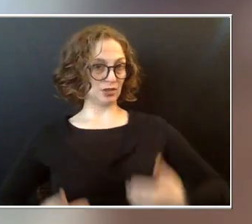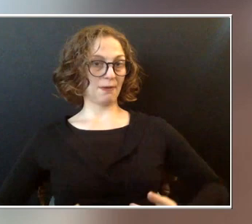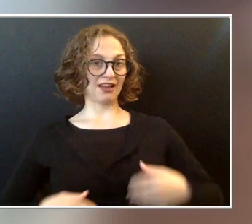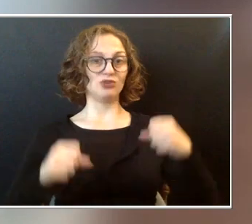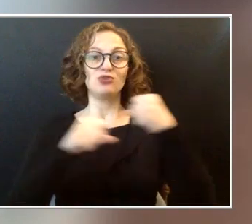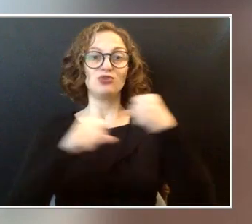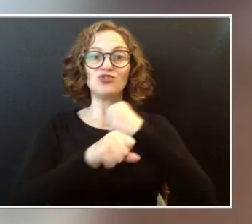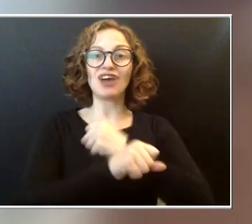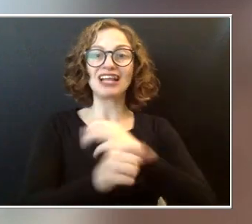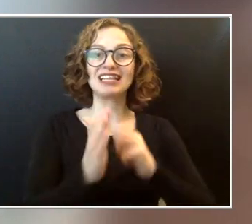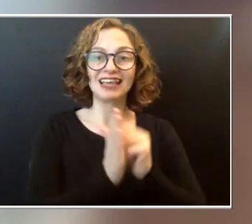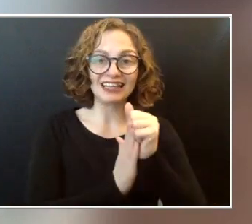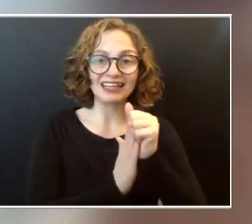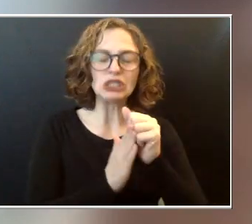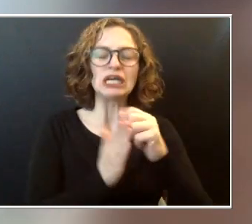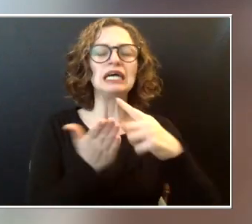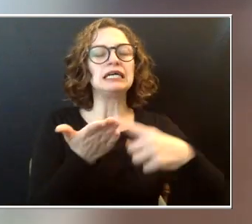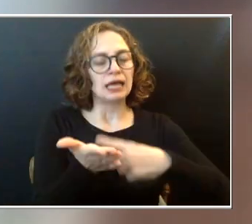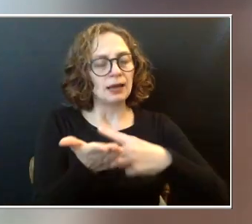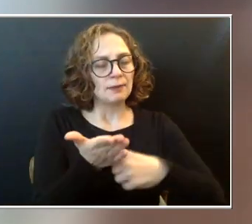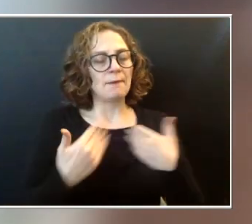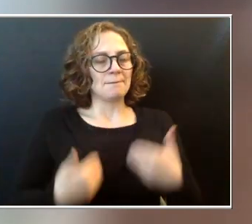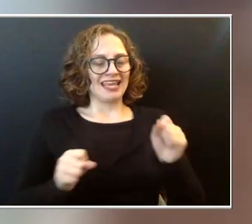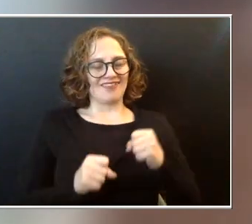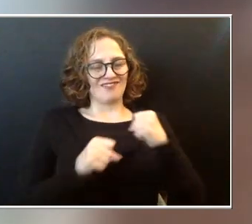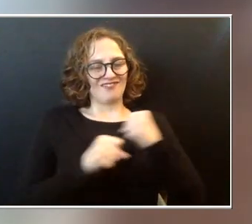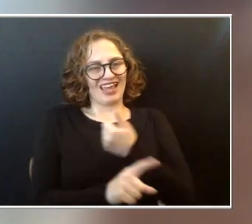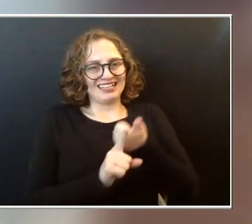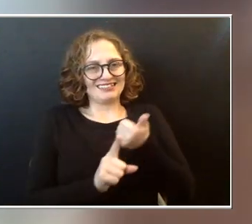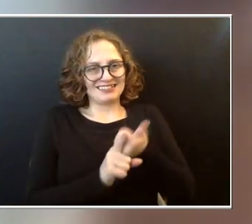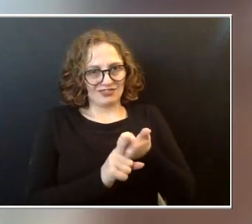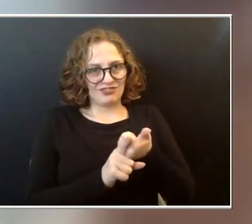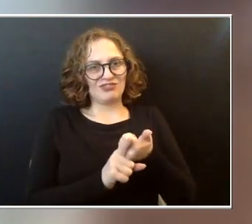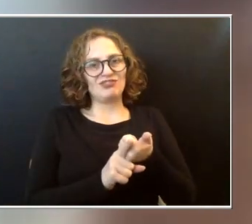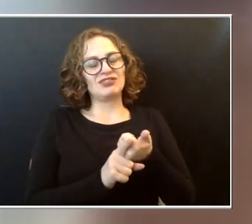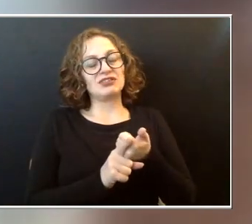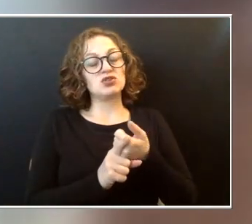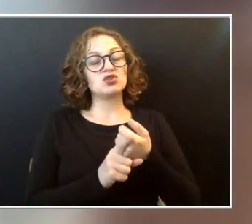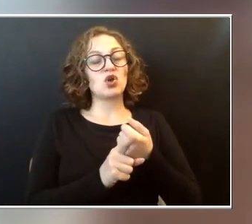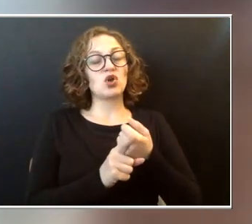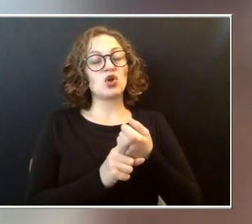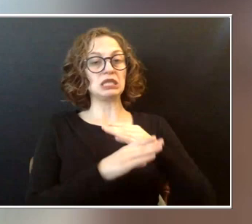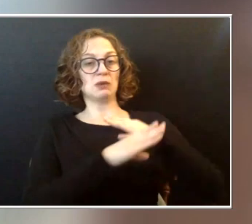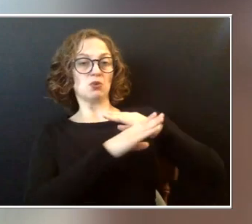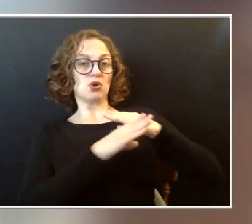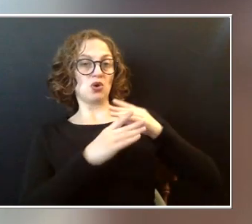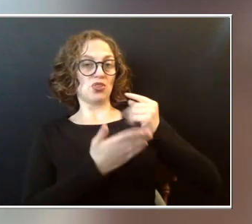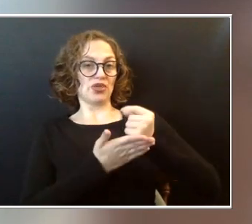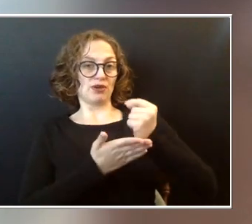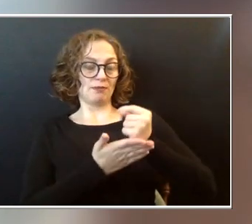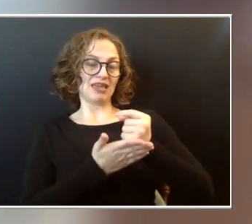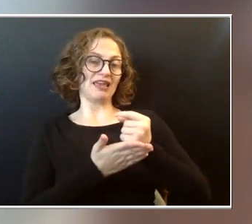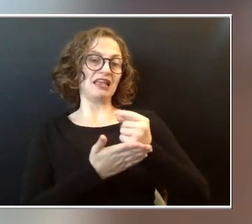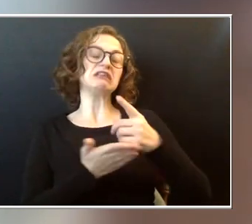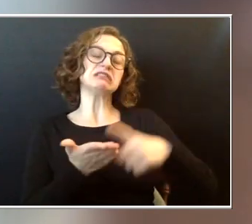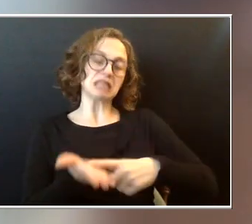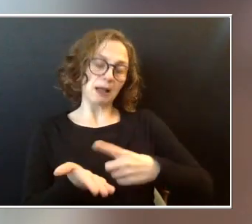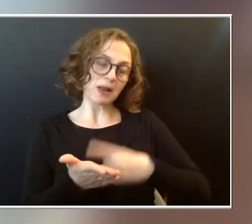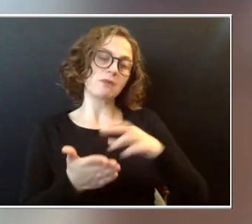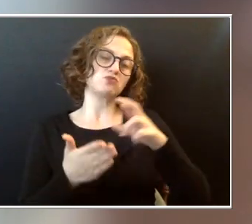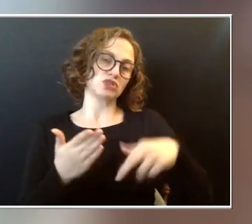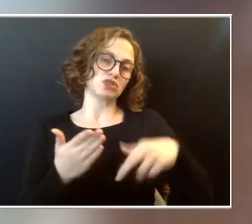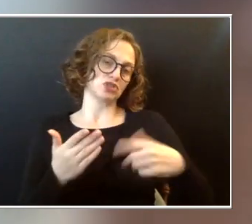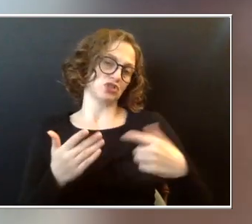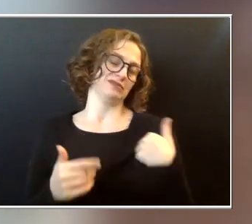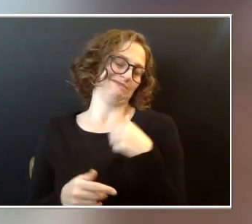body. So some of the side effects that we see with immunotherapy are related to the immune system starting to attack itself or the body itself,